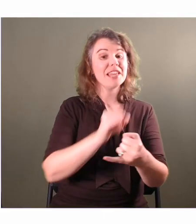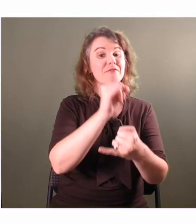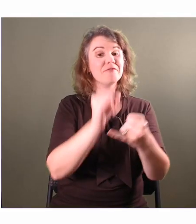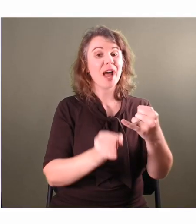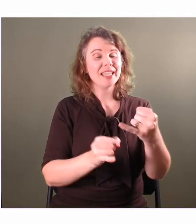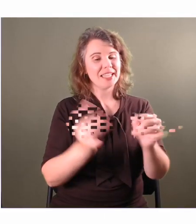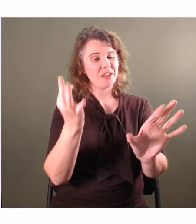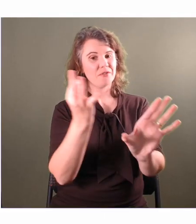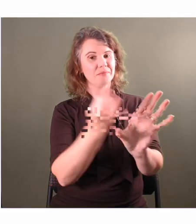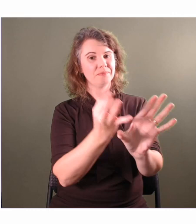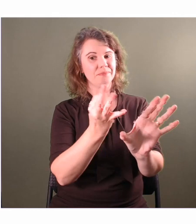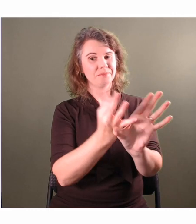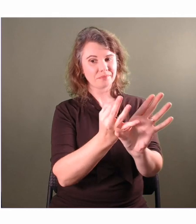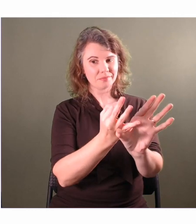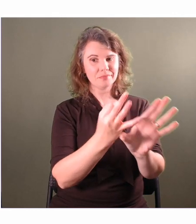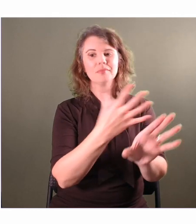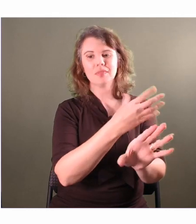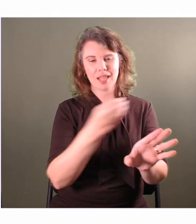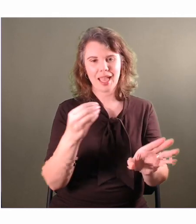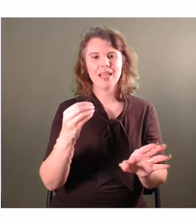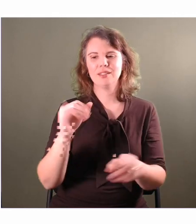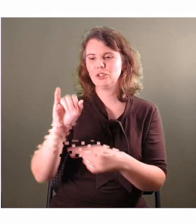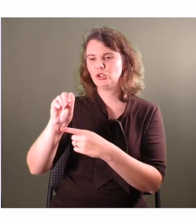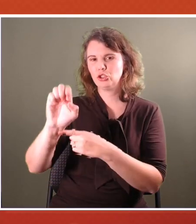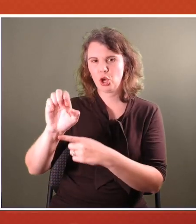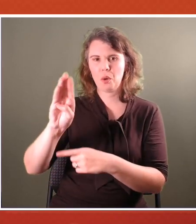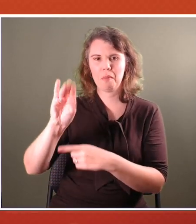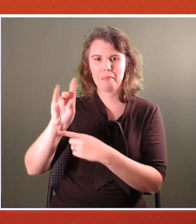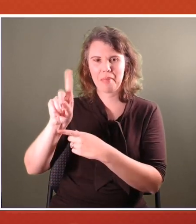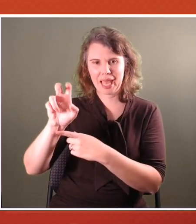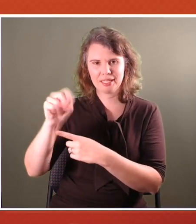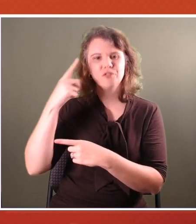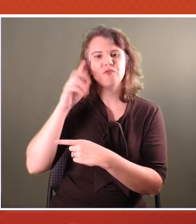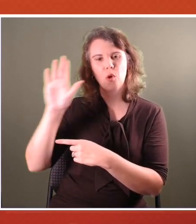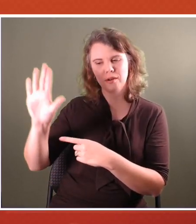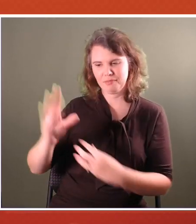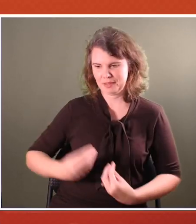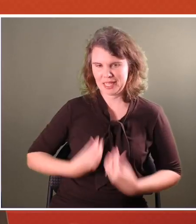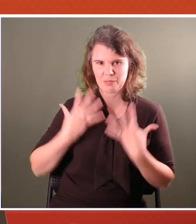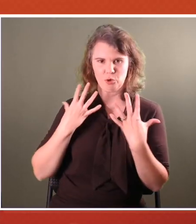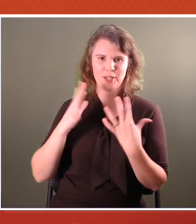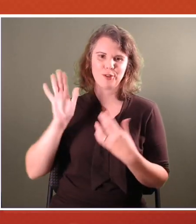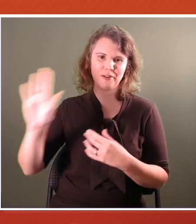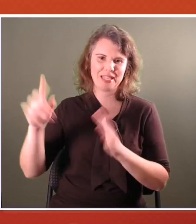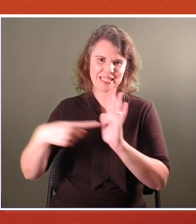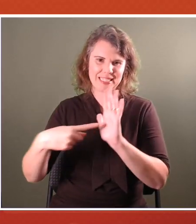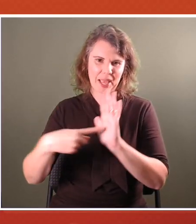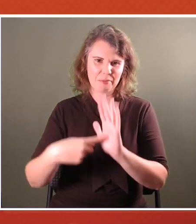Freud, Victoria Fromkin, and Joe Biden for their inspiration. Again, thank you.